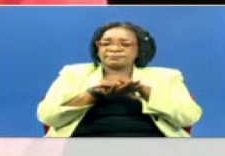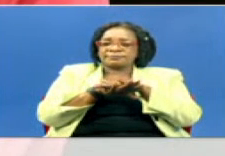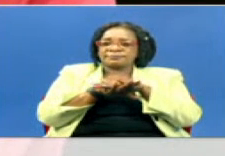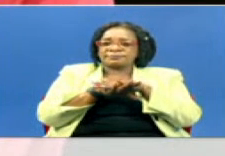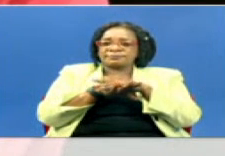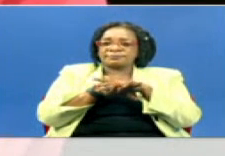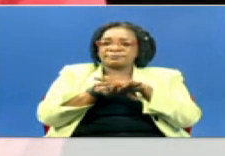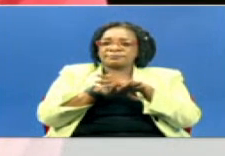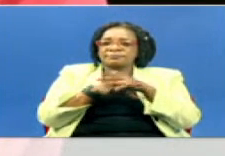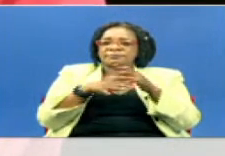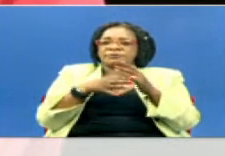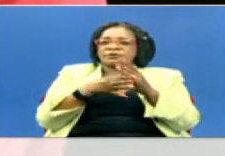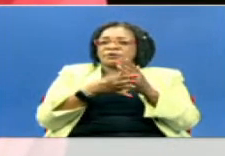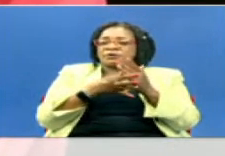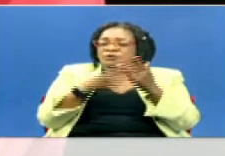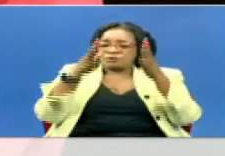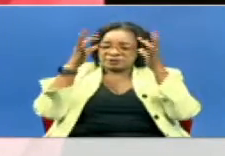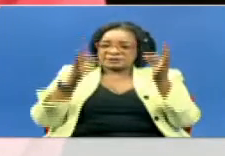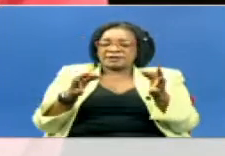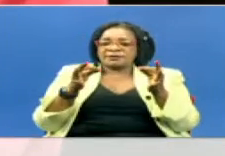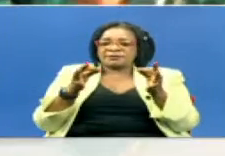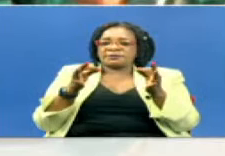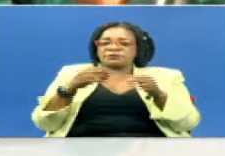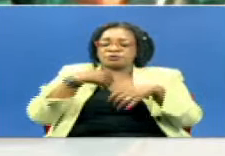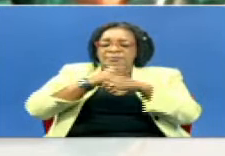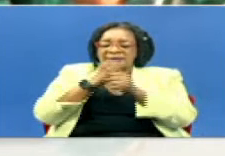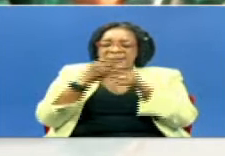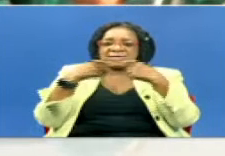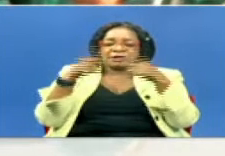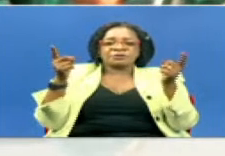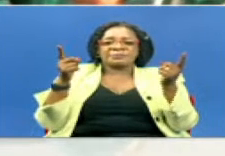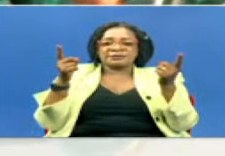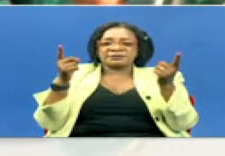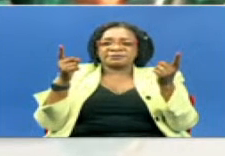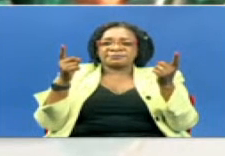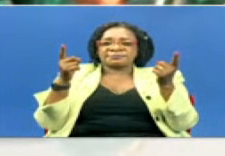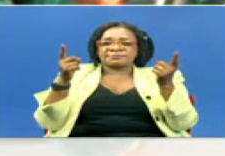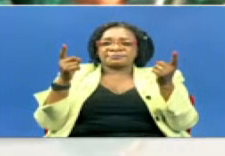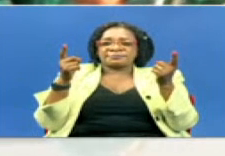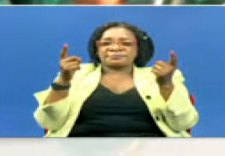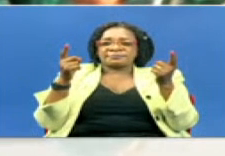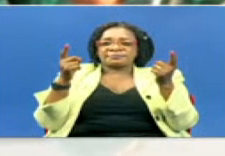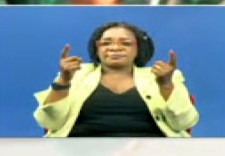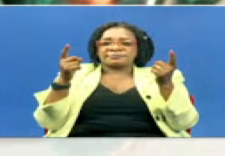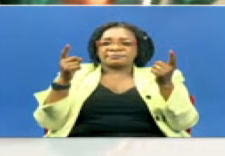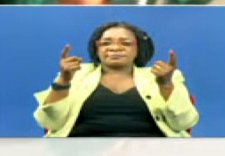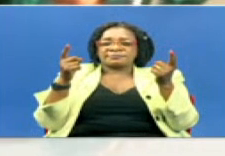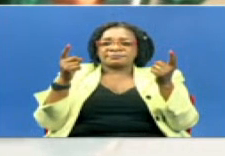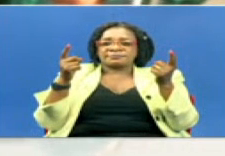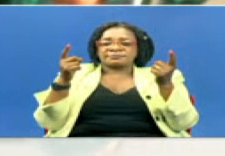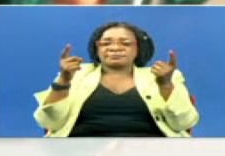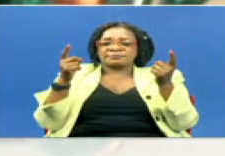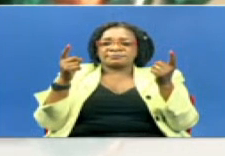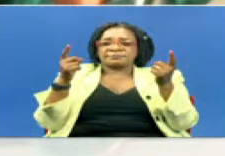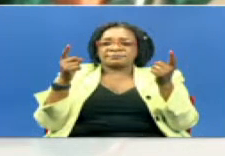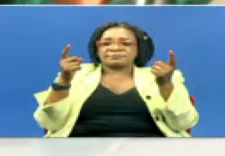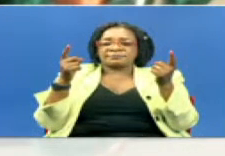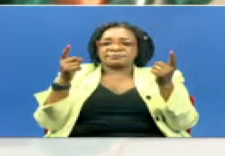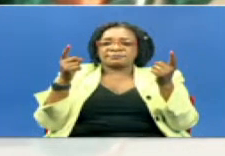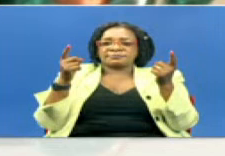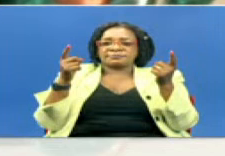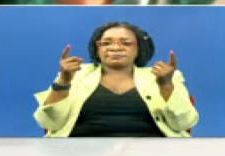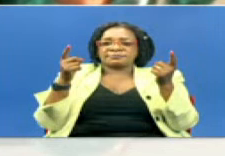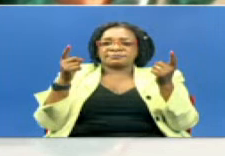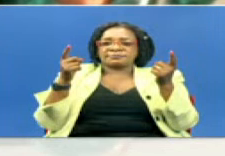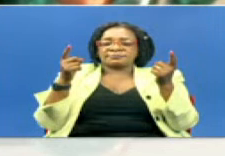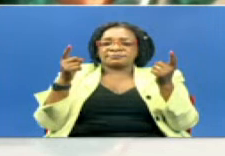and you went and decided to make an announcement that you'd vie as president, and announced your deputy would be